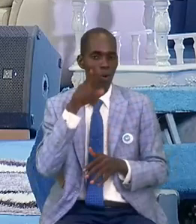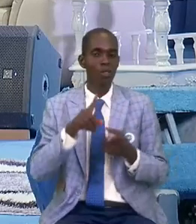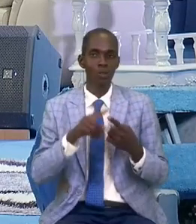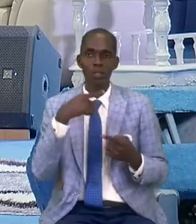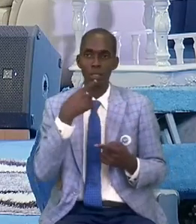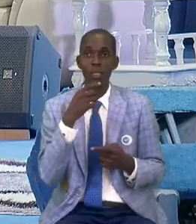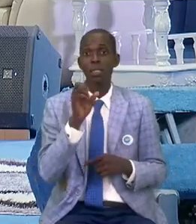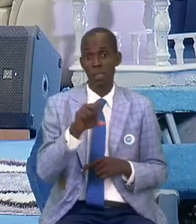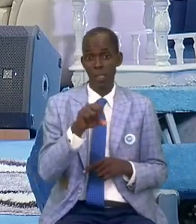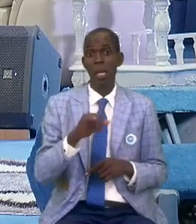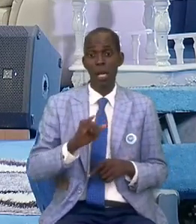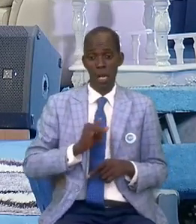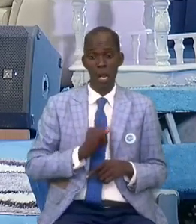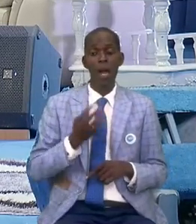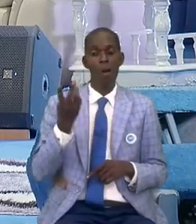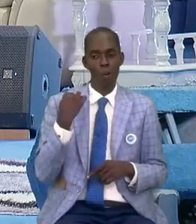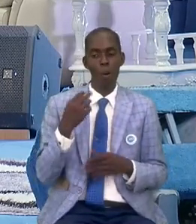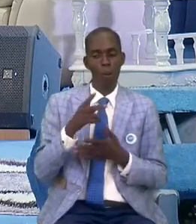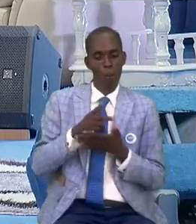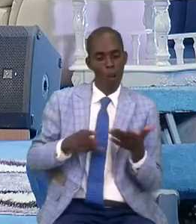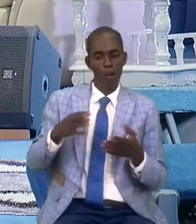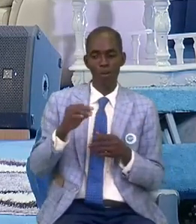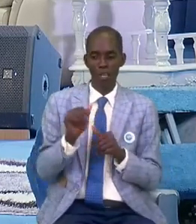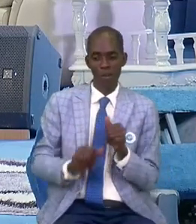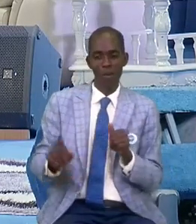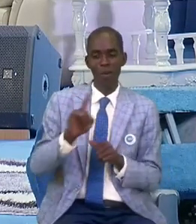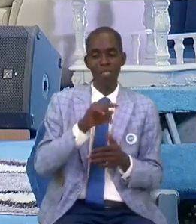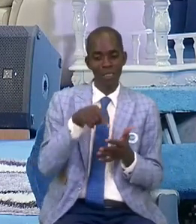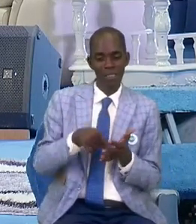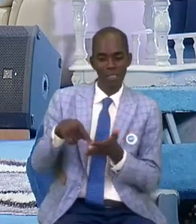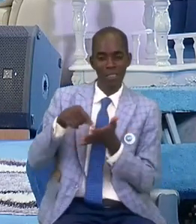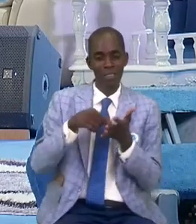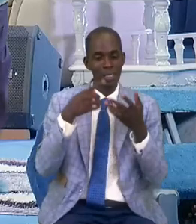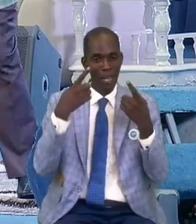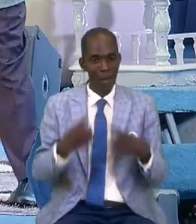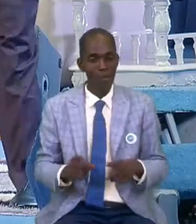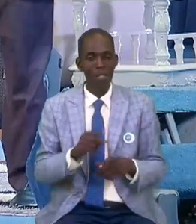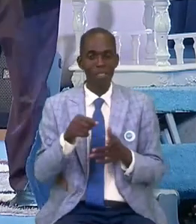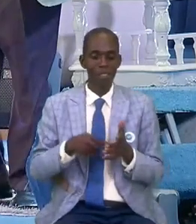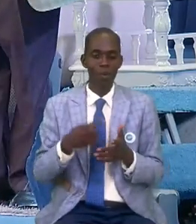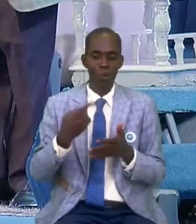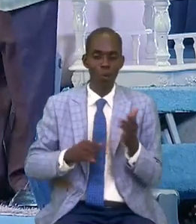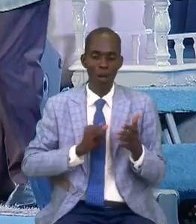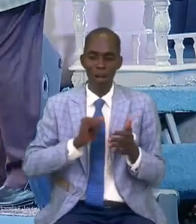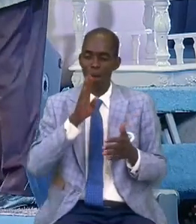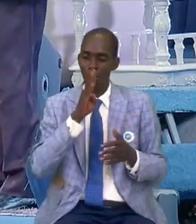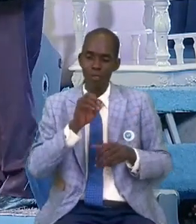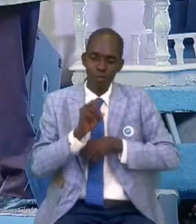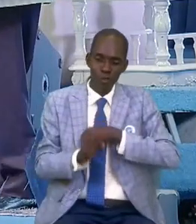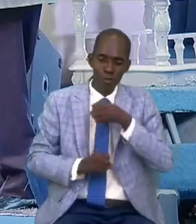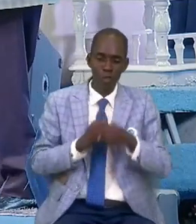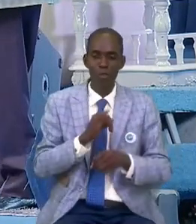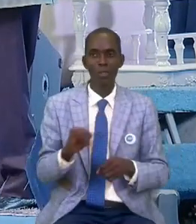and this is what I've been going through. Here is, you know, a sister, a woman, a female, whatever you like to call her,